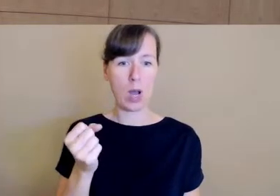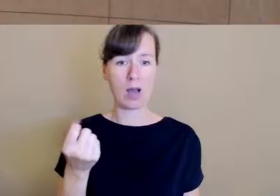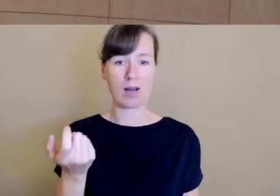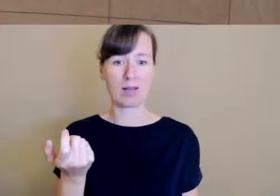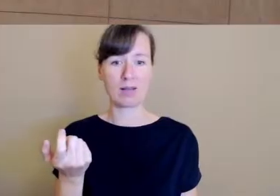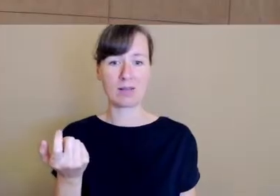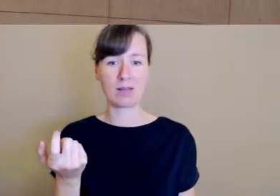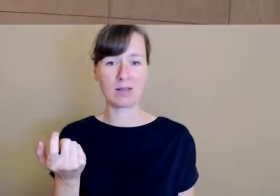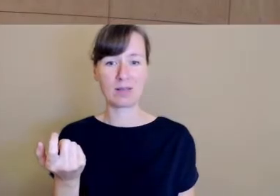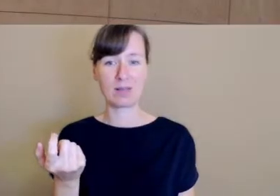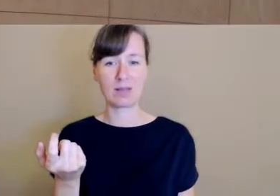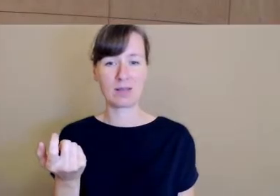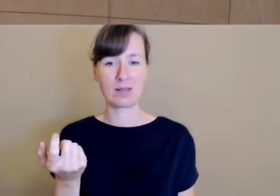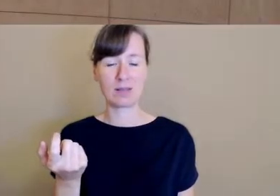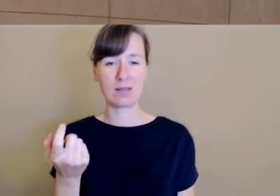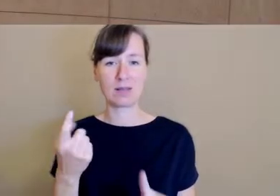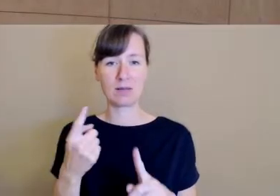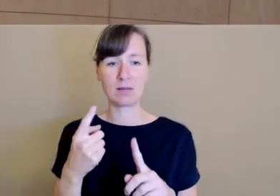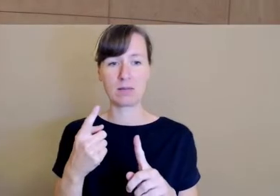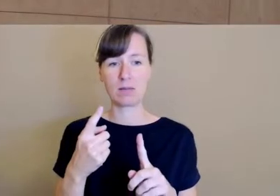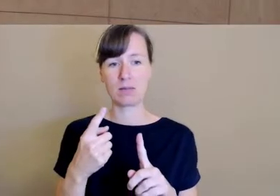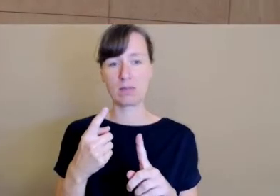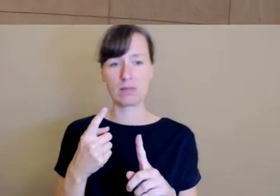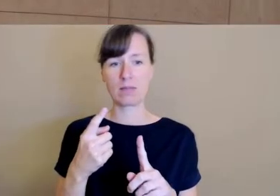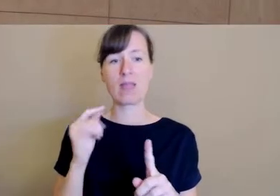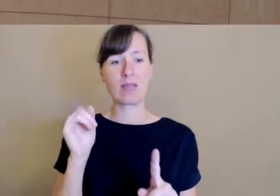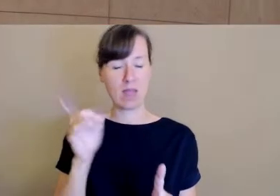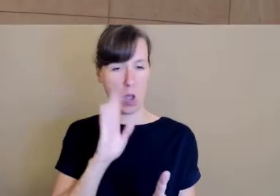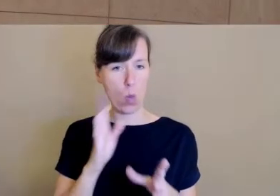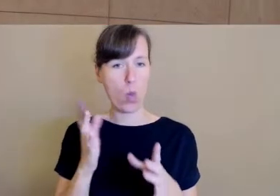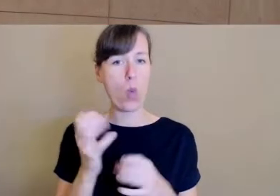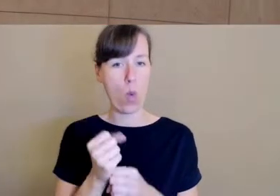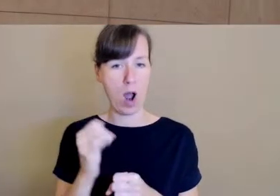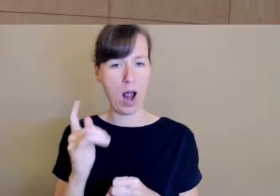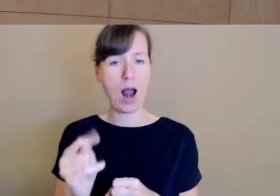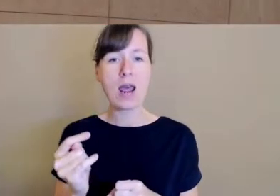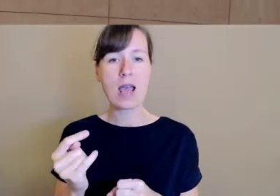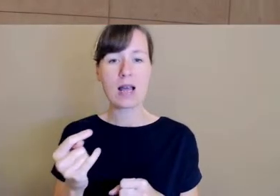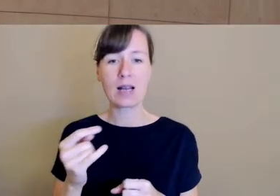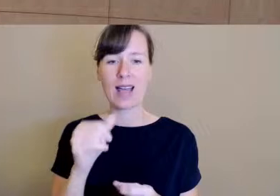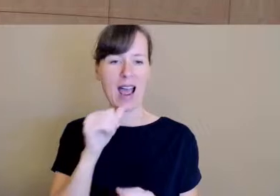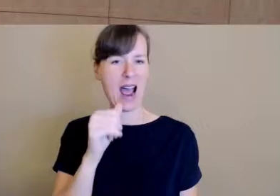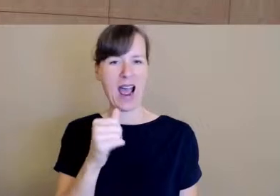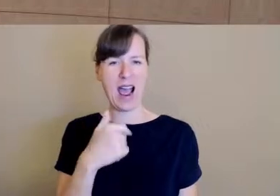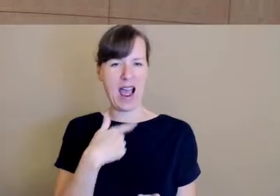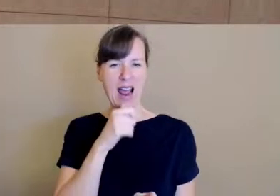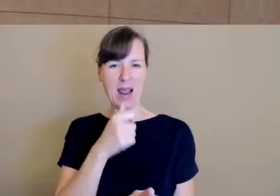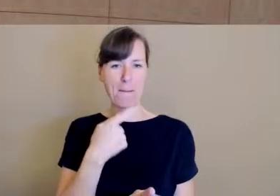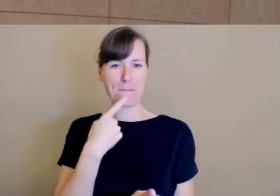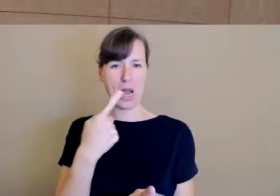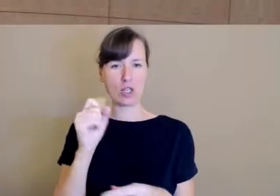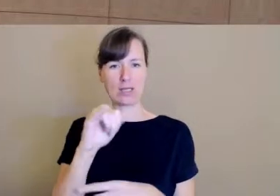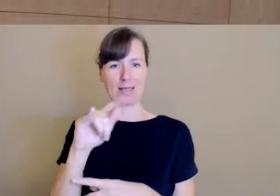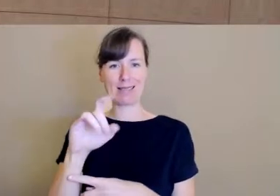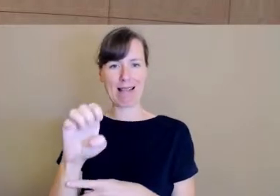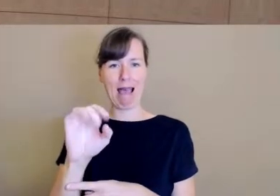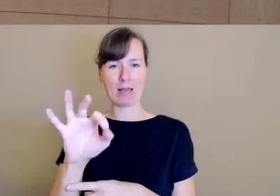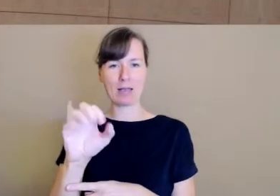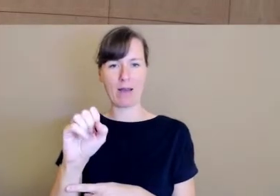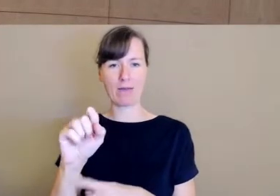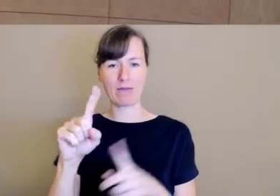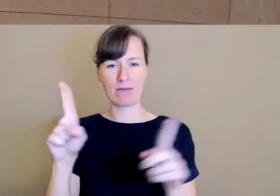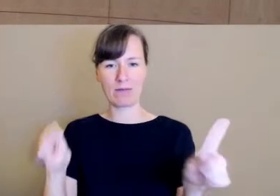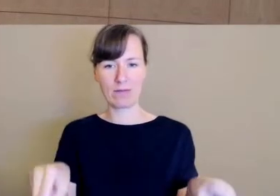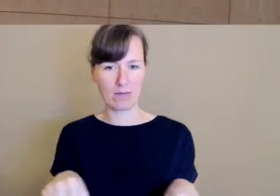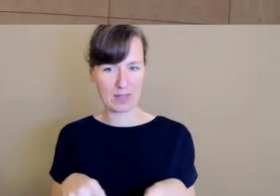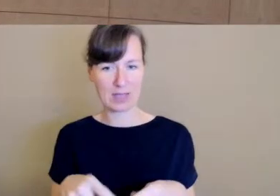the descriptions that were given by others were more like the more modest sign